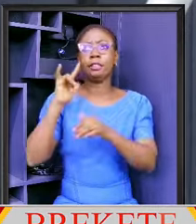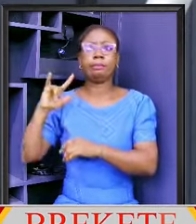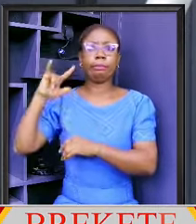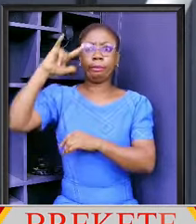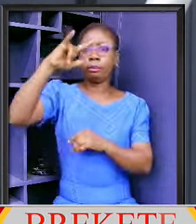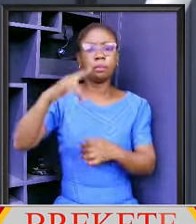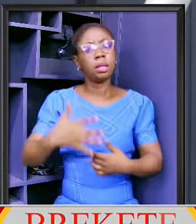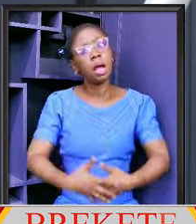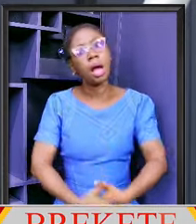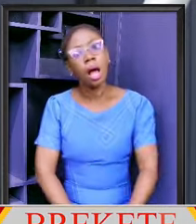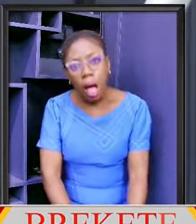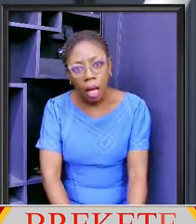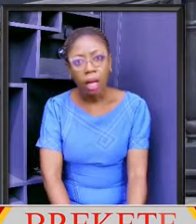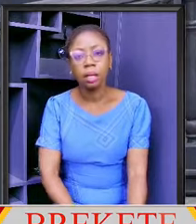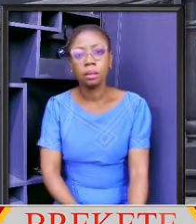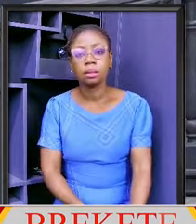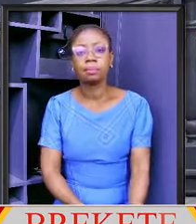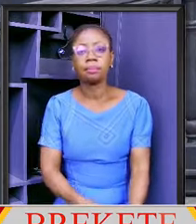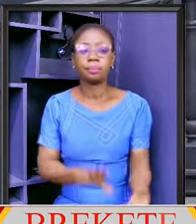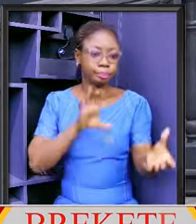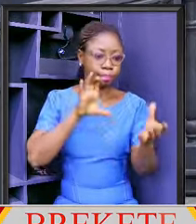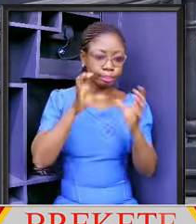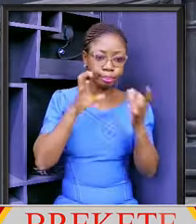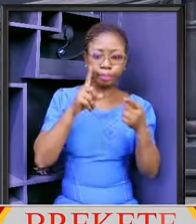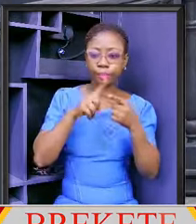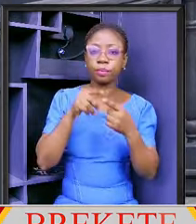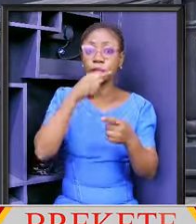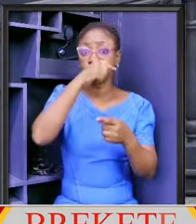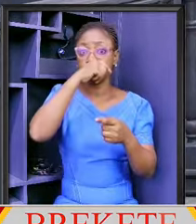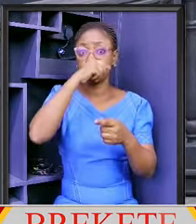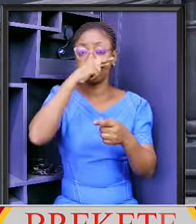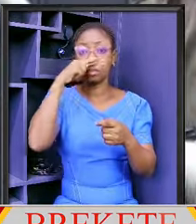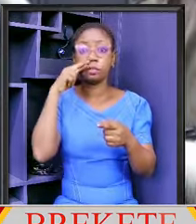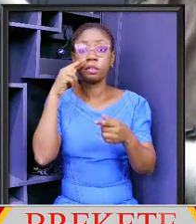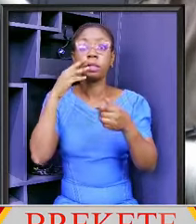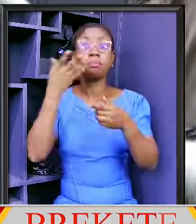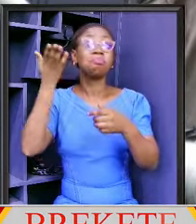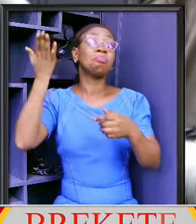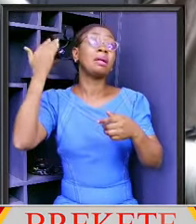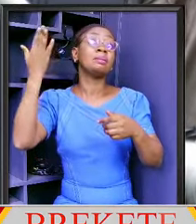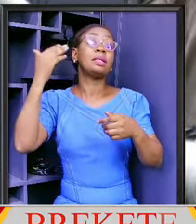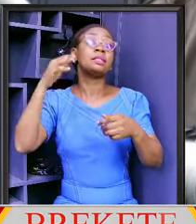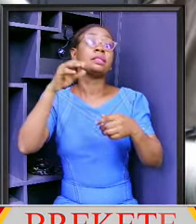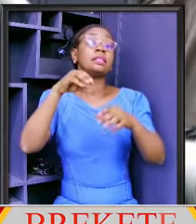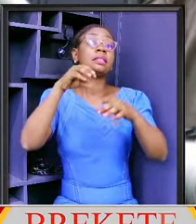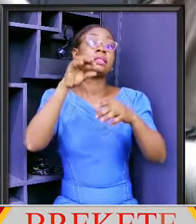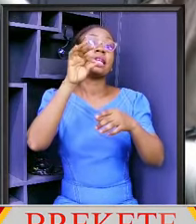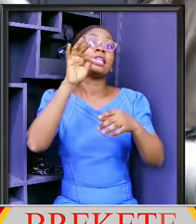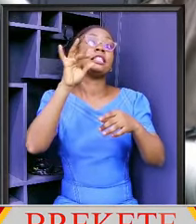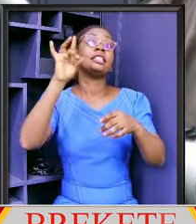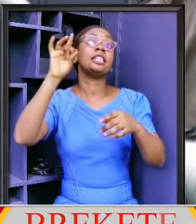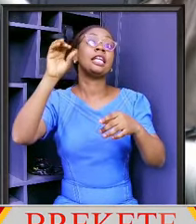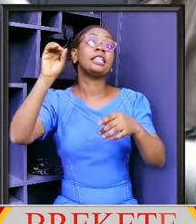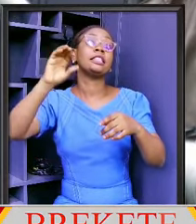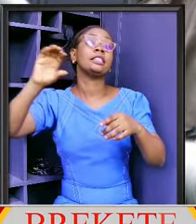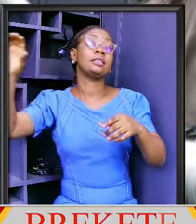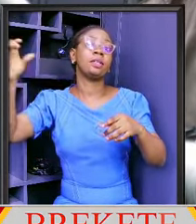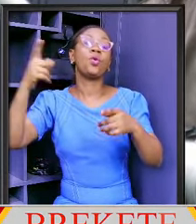It's just like thieves. Those days in the 80s, where they do firing squad for Kaduna.